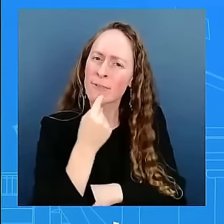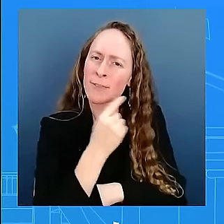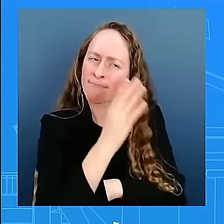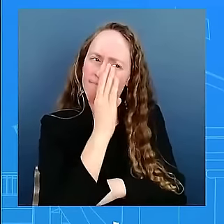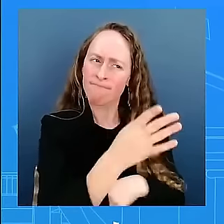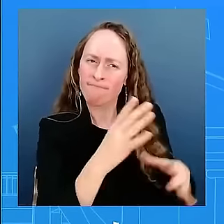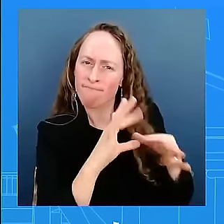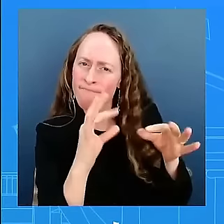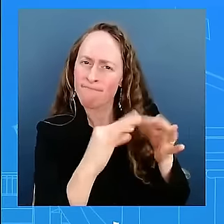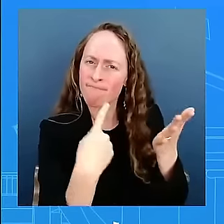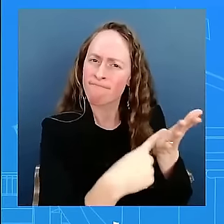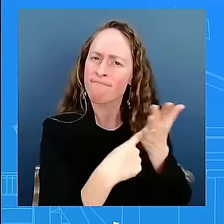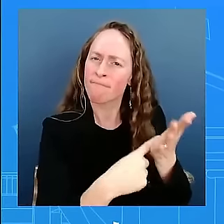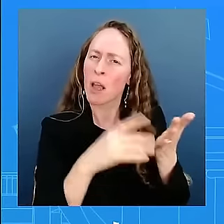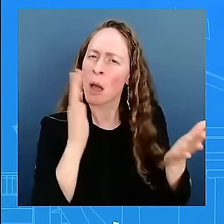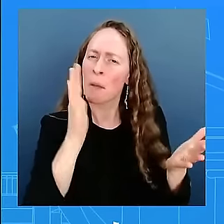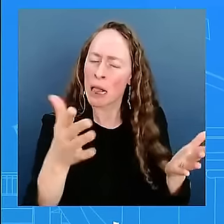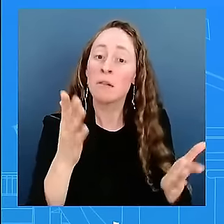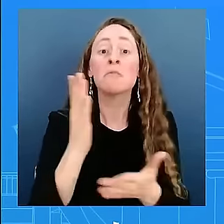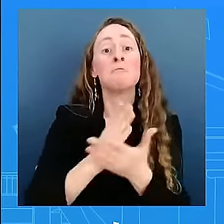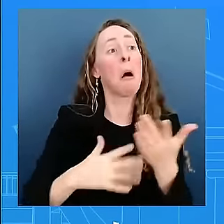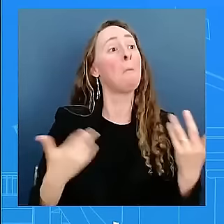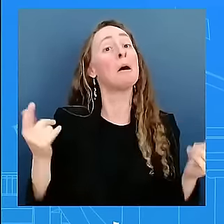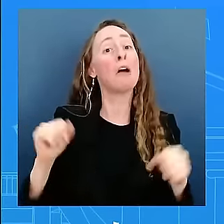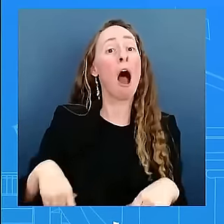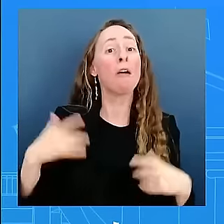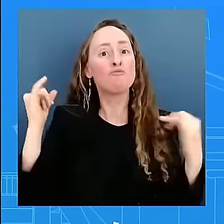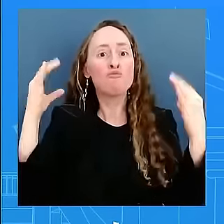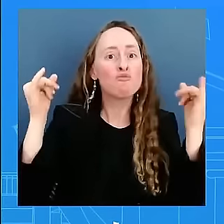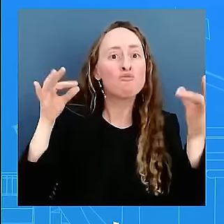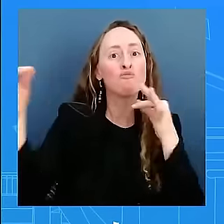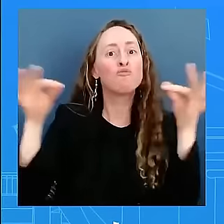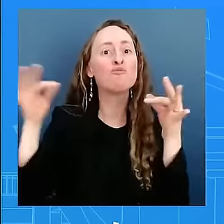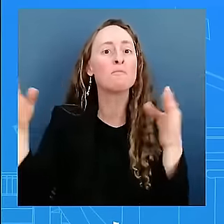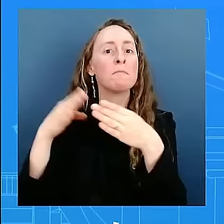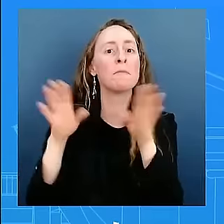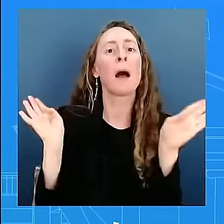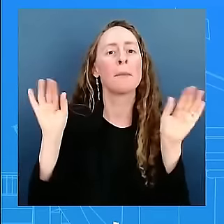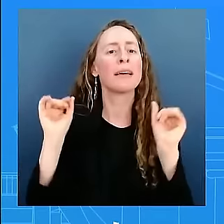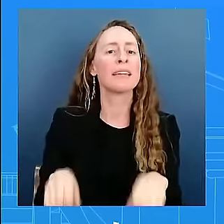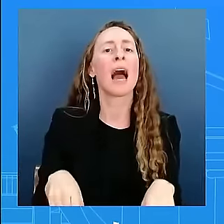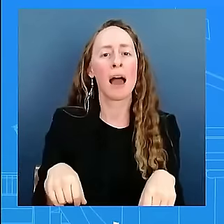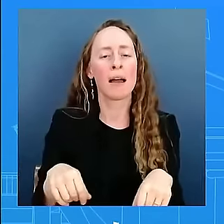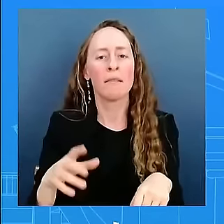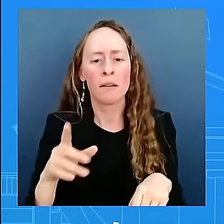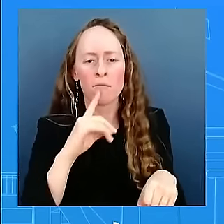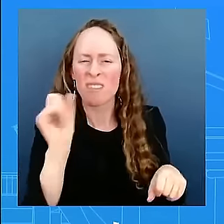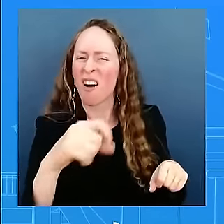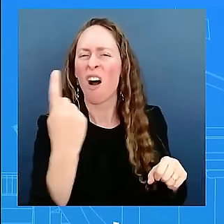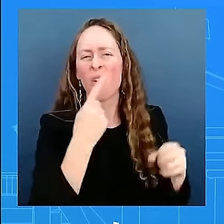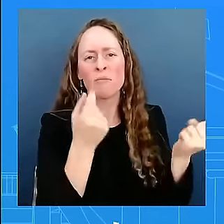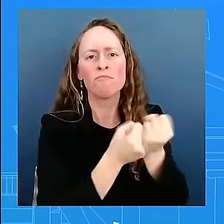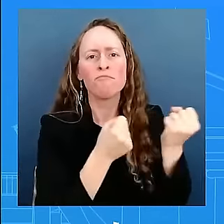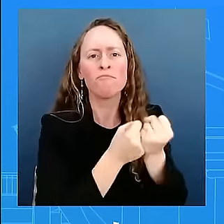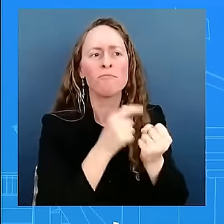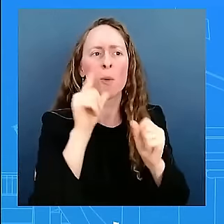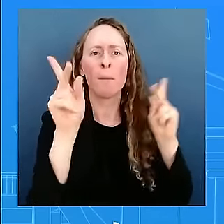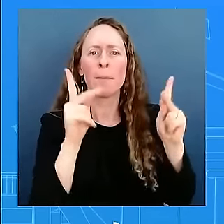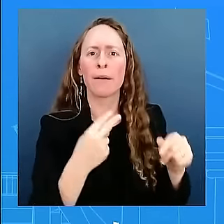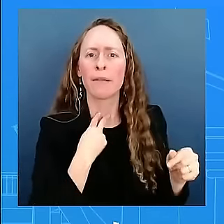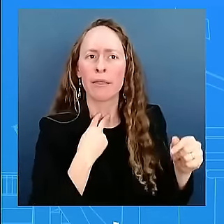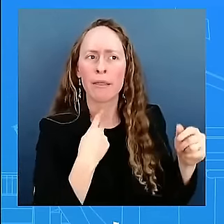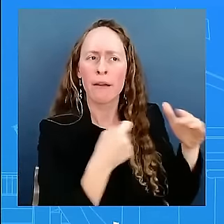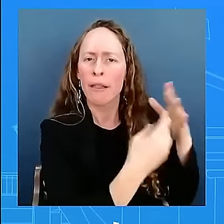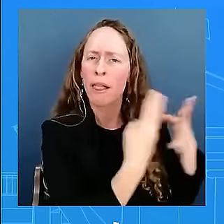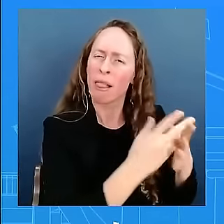journalists and the work that they do and being able to do that work freely and not be intimidated and without violence. And so that's something that we're going to